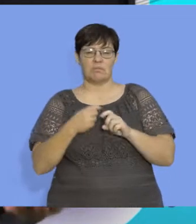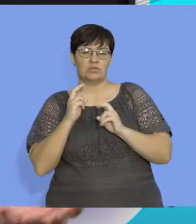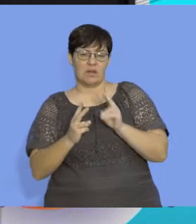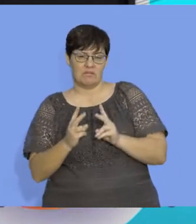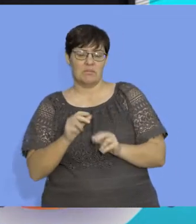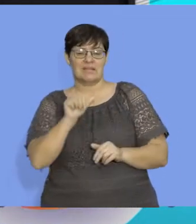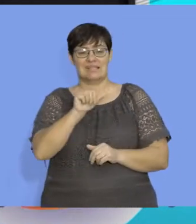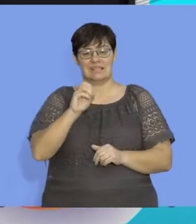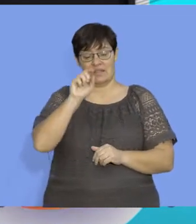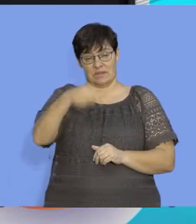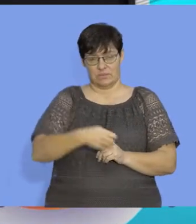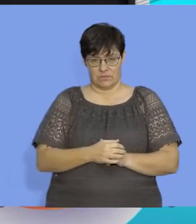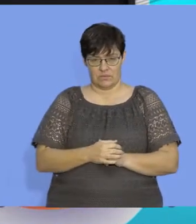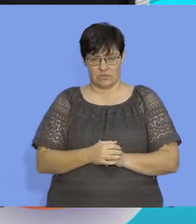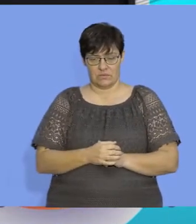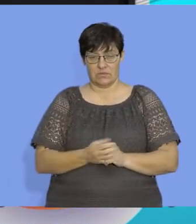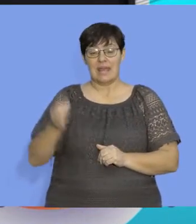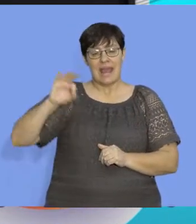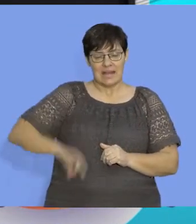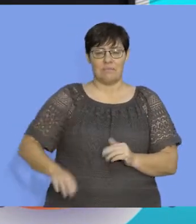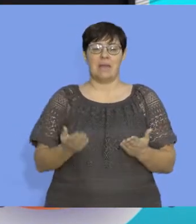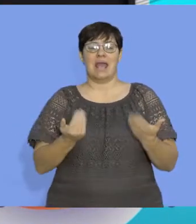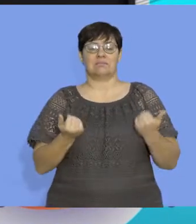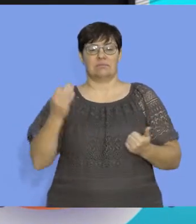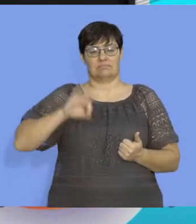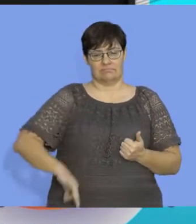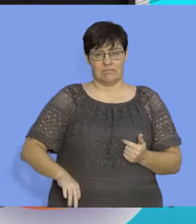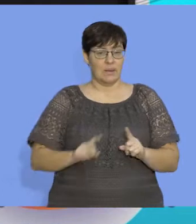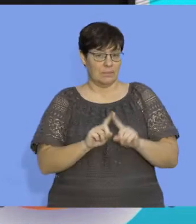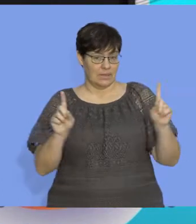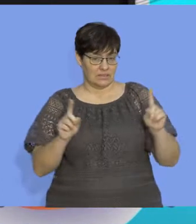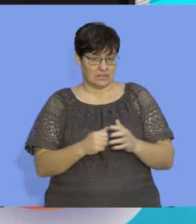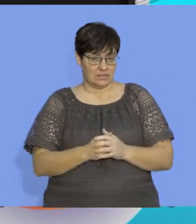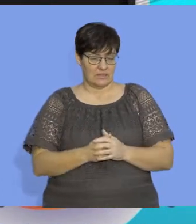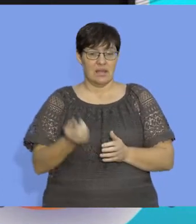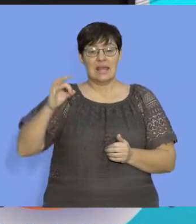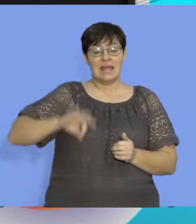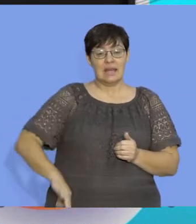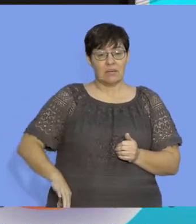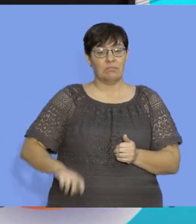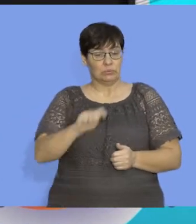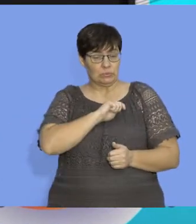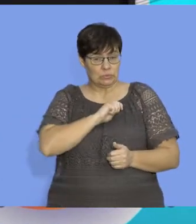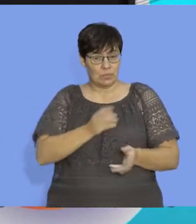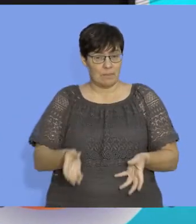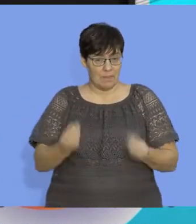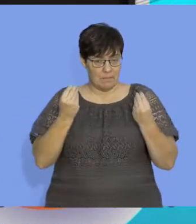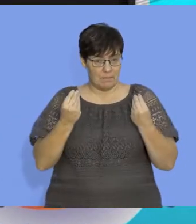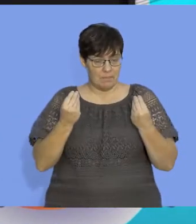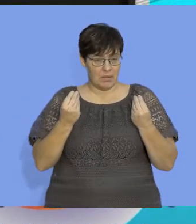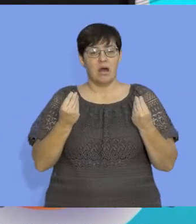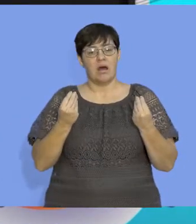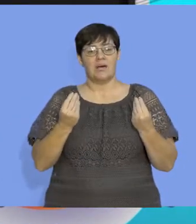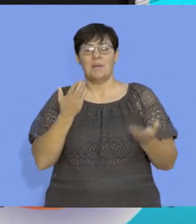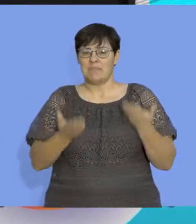amount of 60,000. That's the income you expect to earn. However, the income that you've actually received